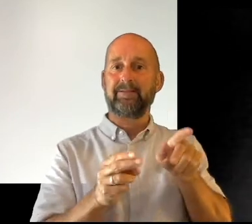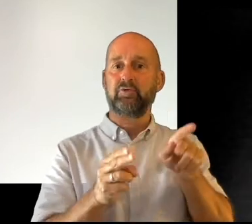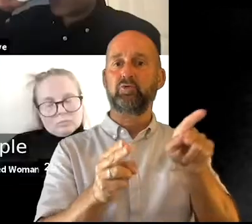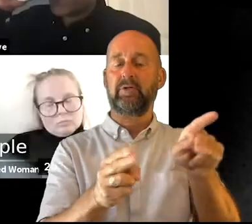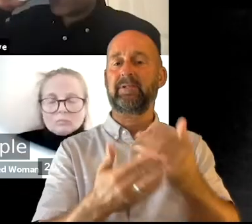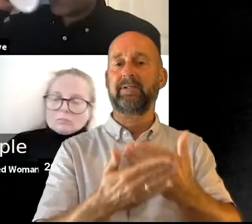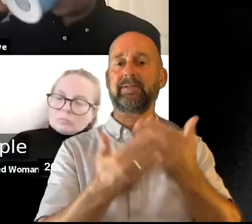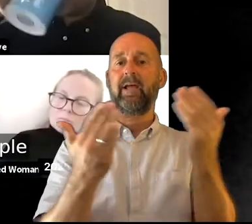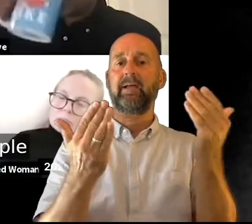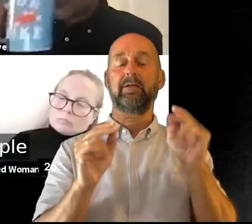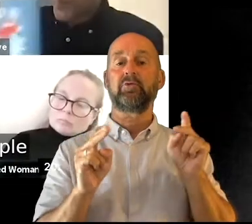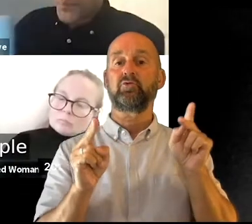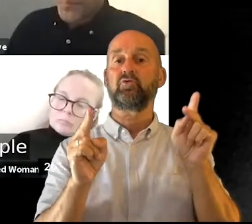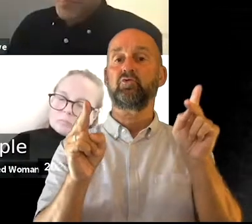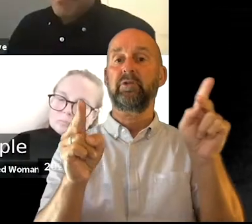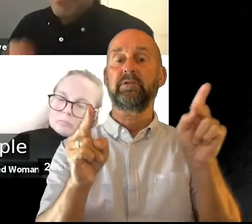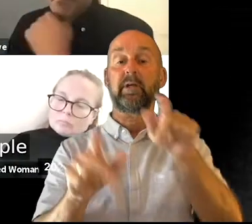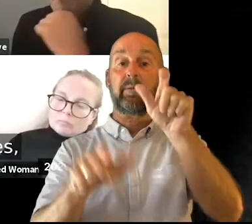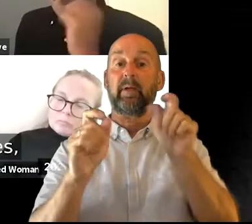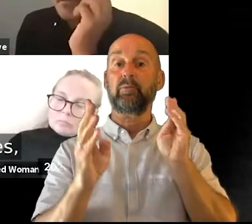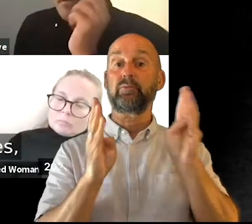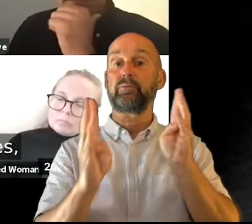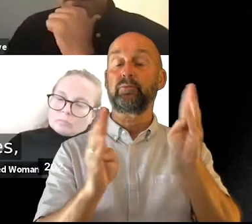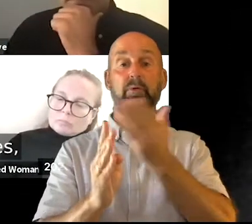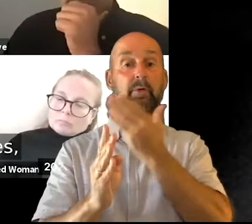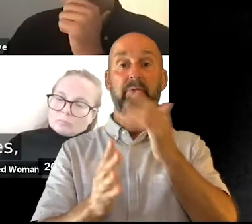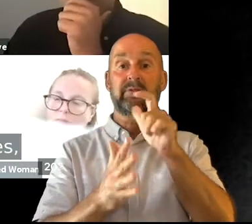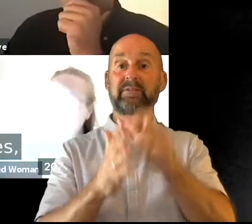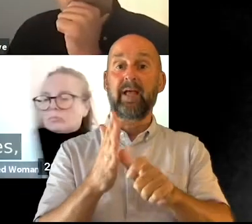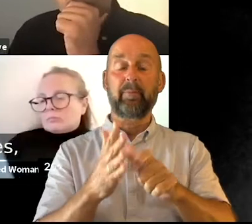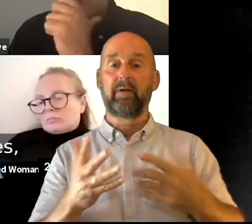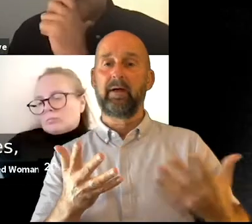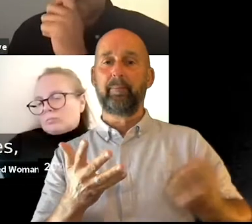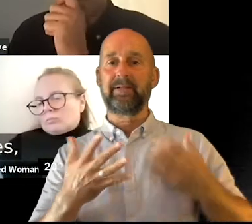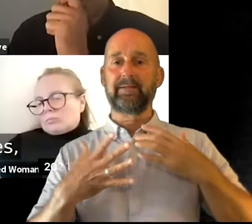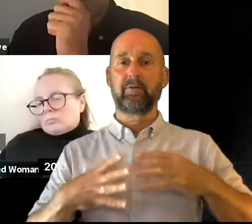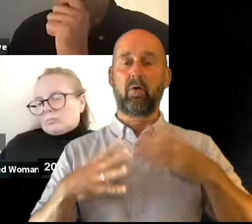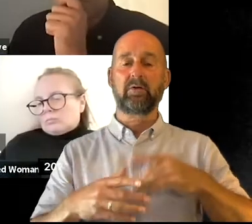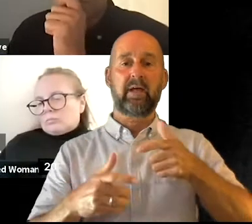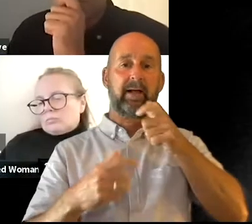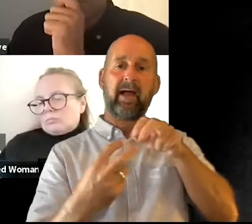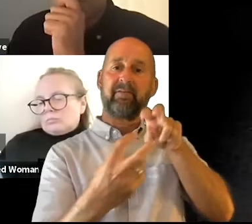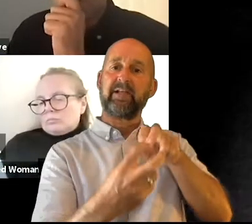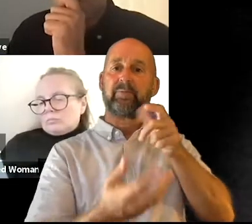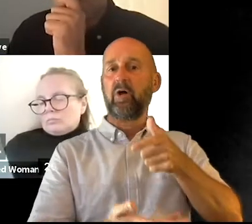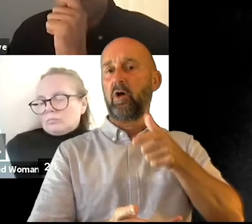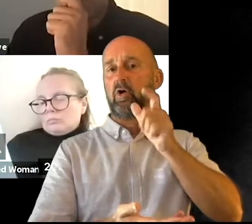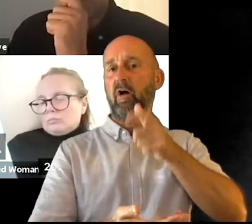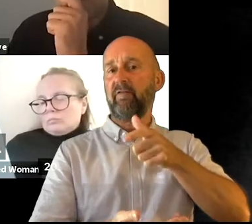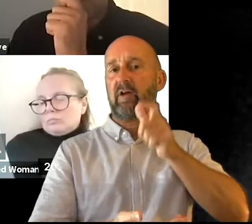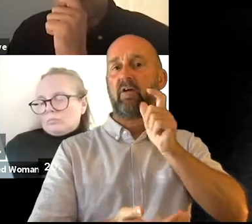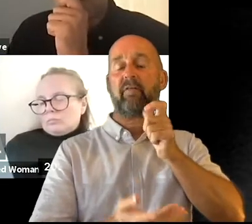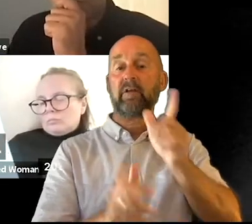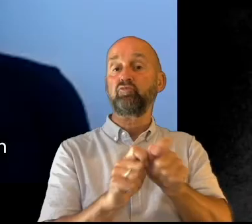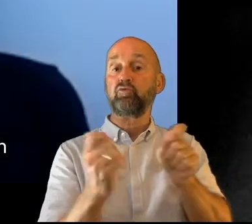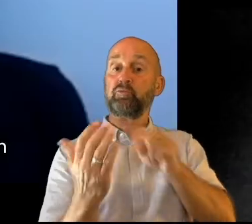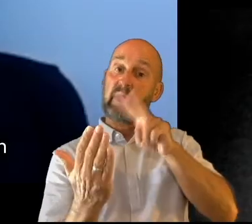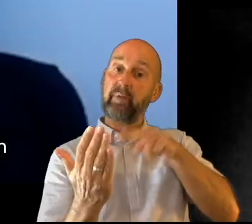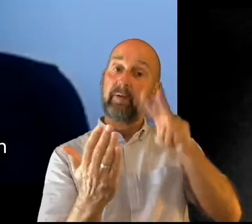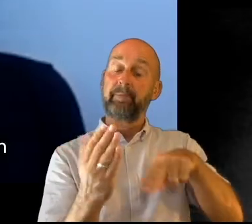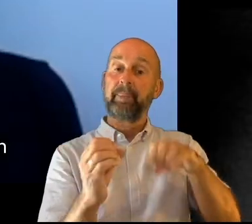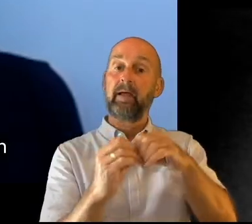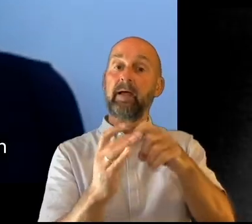Day. Streets are lined with non-disabled people dressed in business attire at cafe tables, drinking coffee, reading newspapers. Billy,